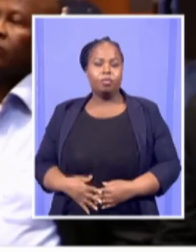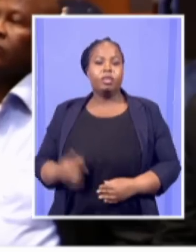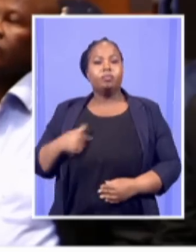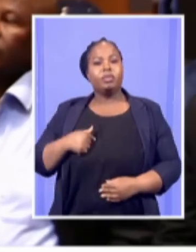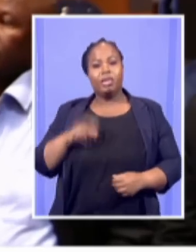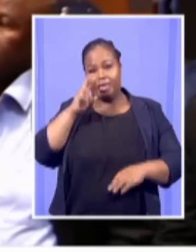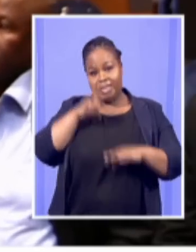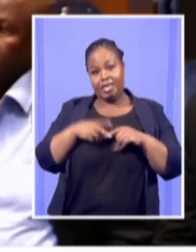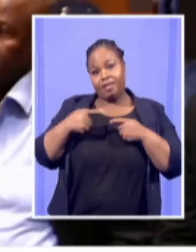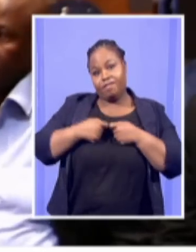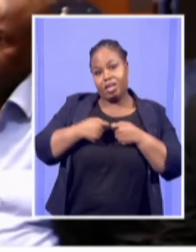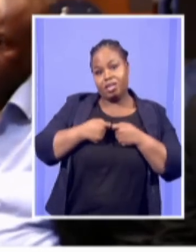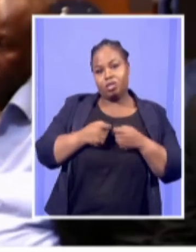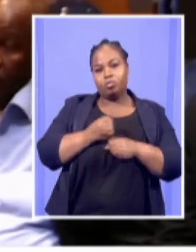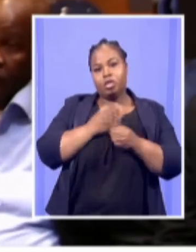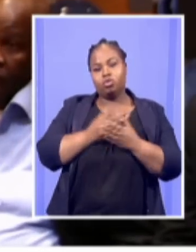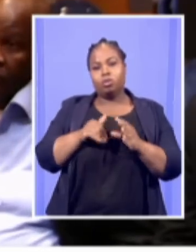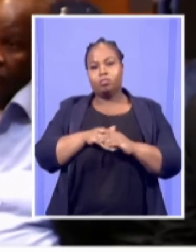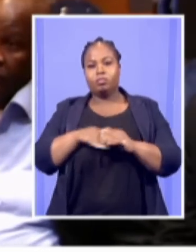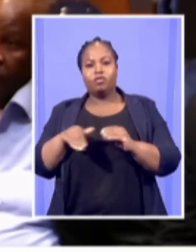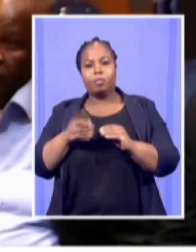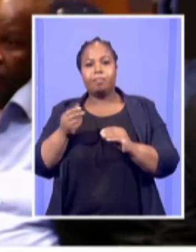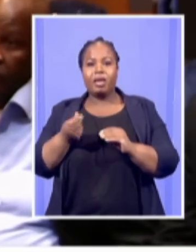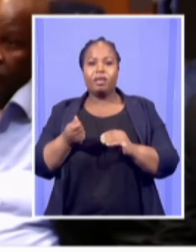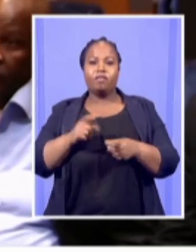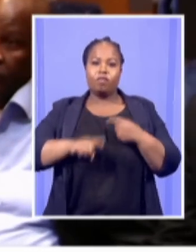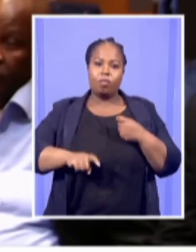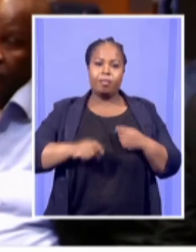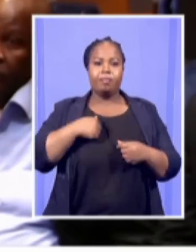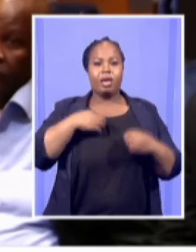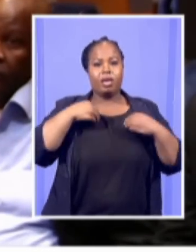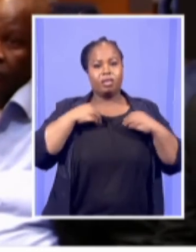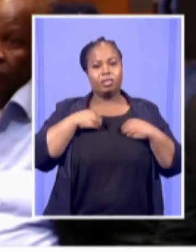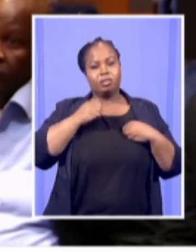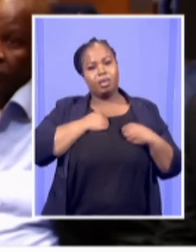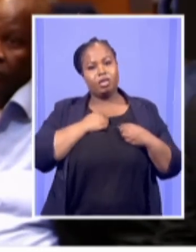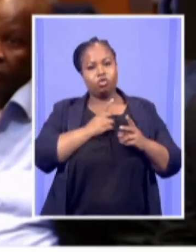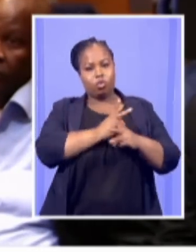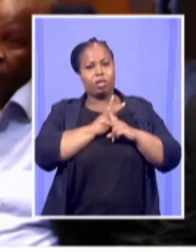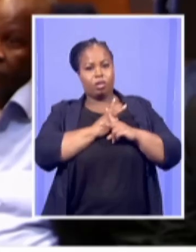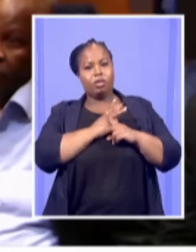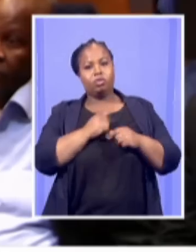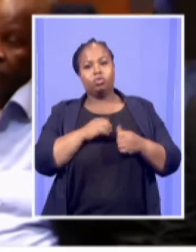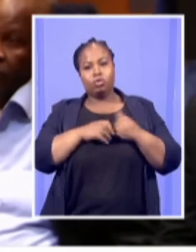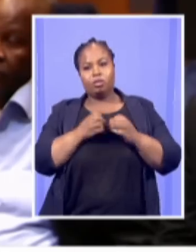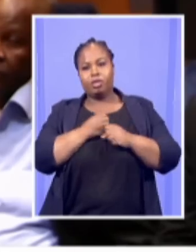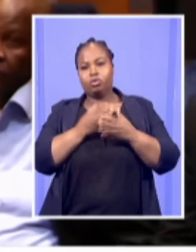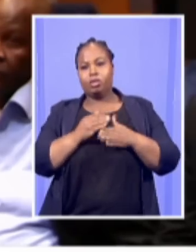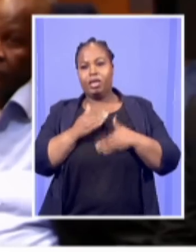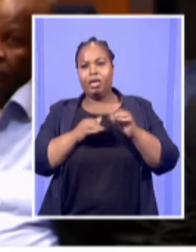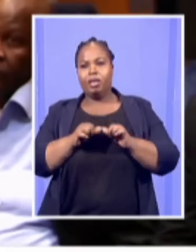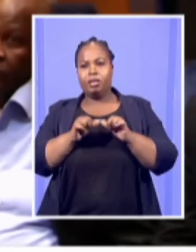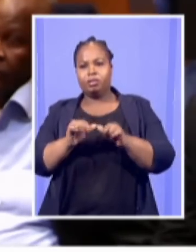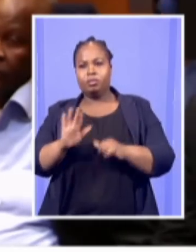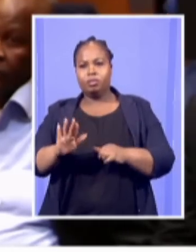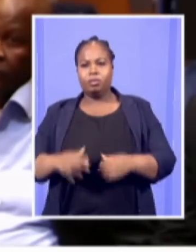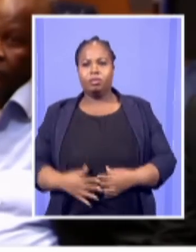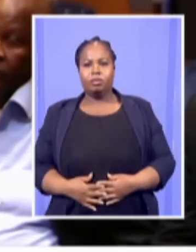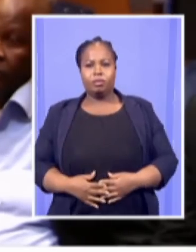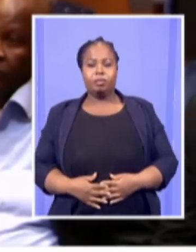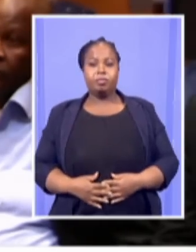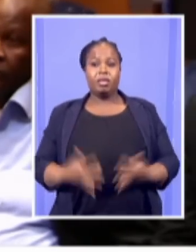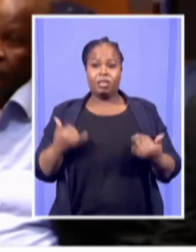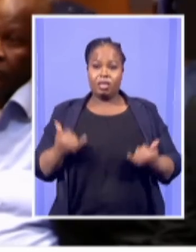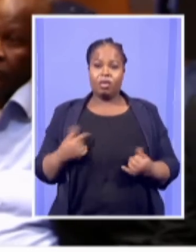funding to bring an application to release funding from my restrained assets to pursue this review application further. I deny